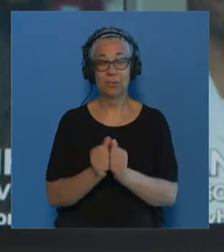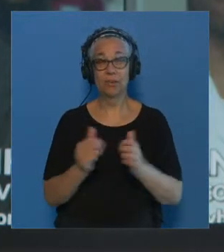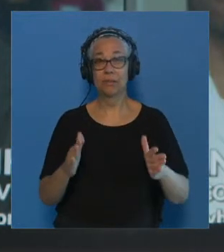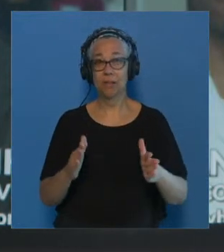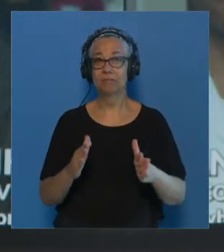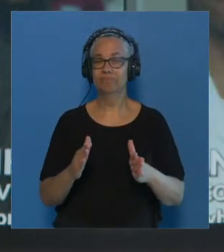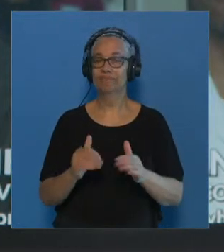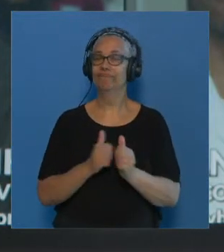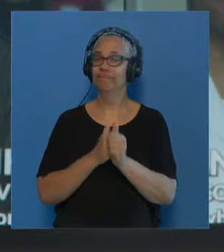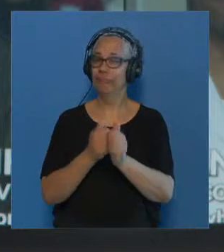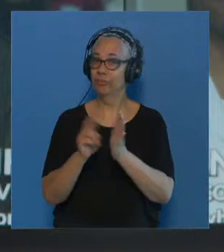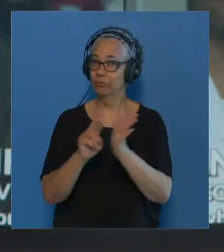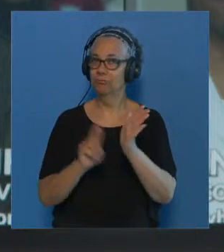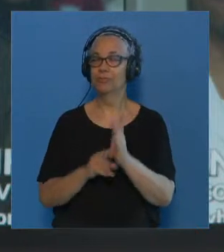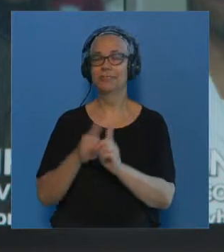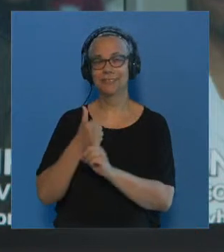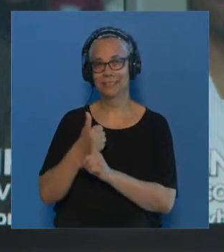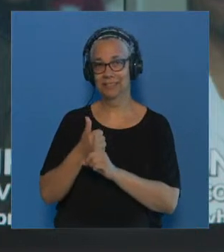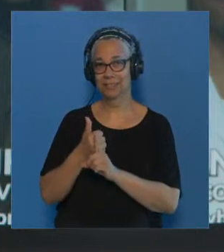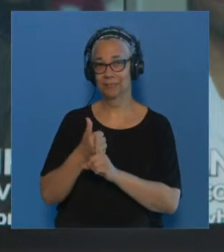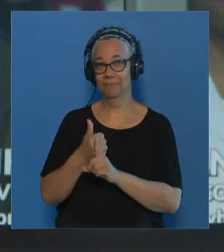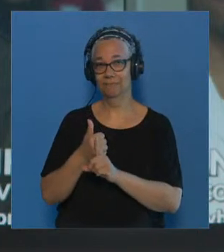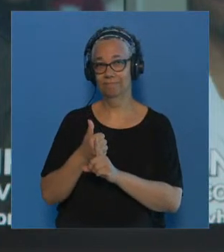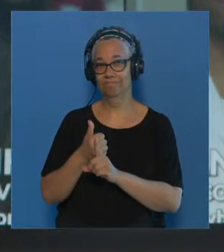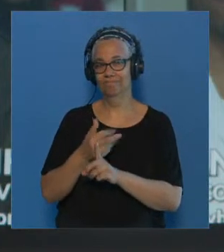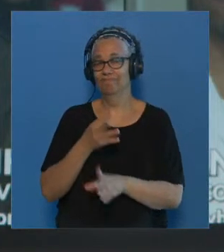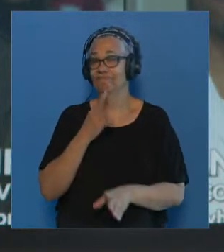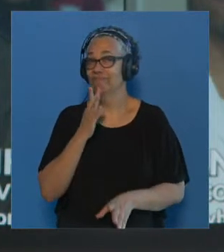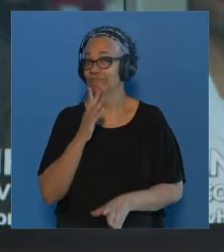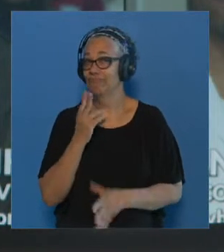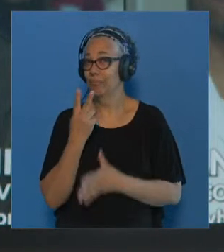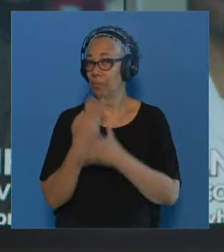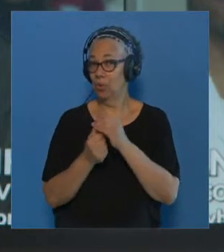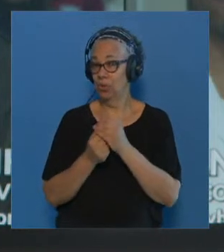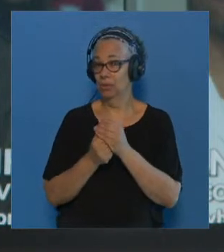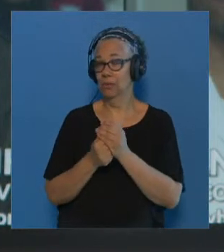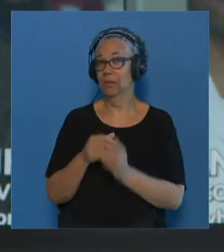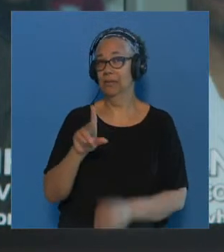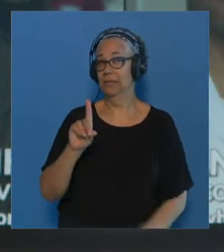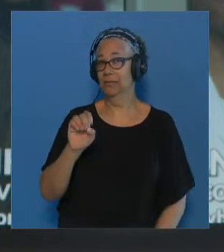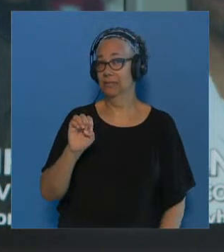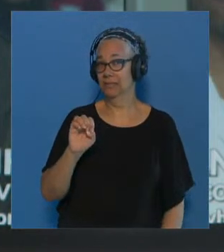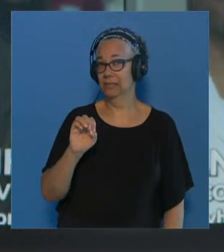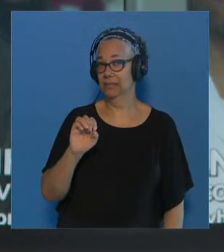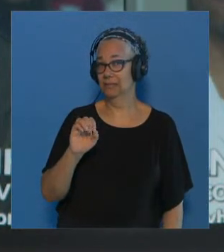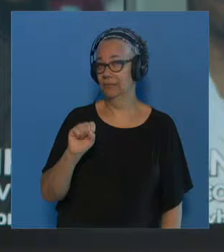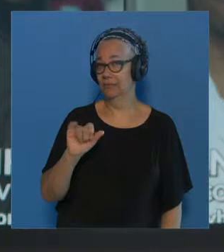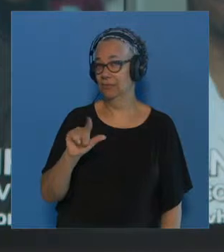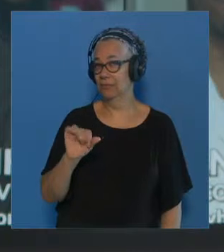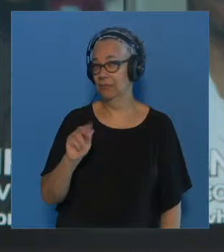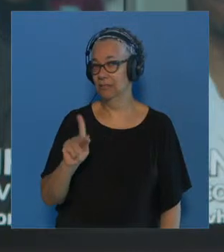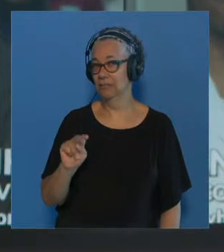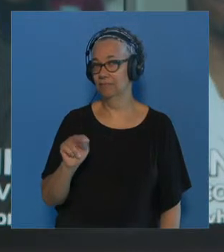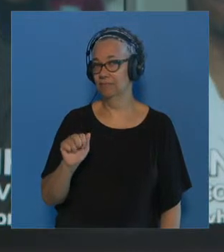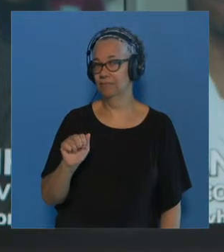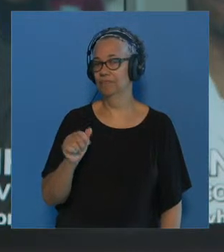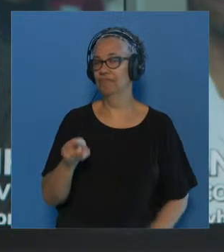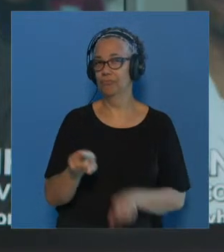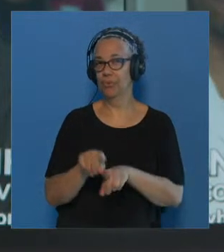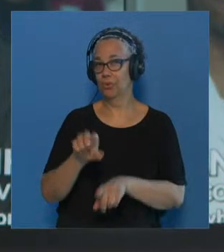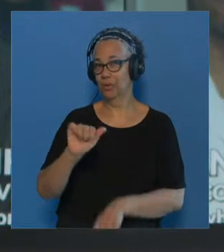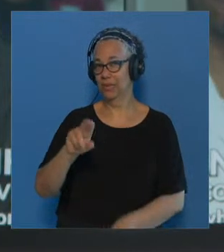them ourselves. I have spoken to both MP Keynes and De Silva, and I'm satisfied that they understand and accept my